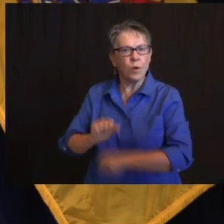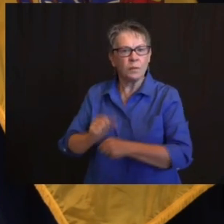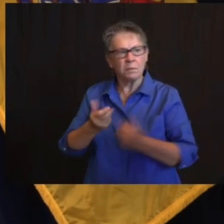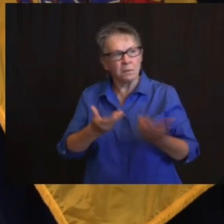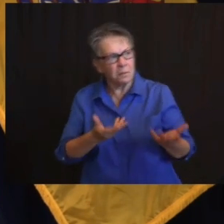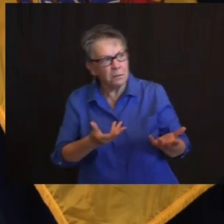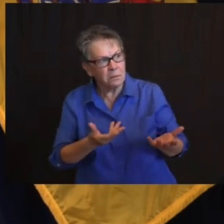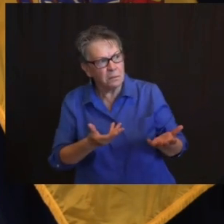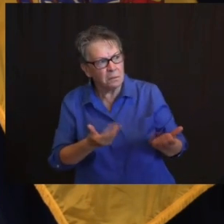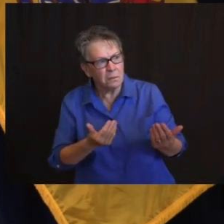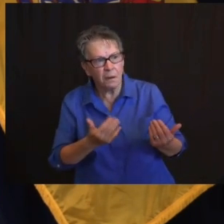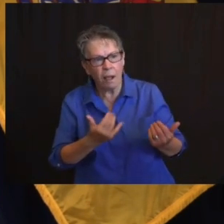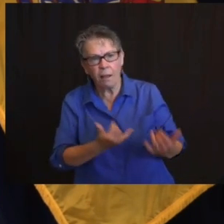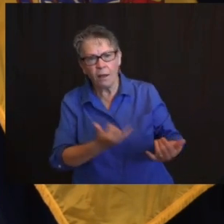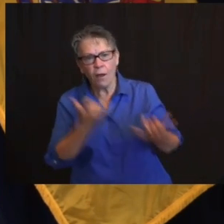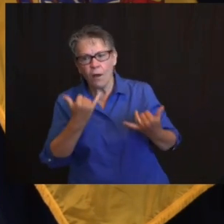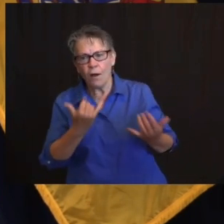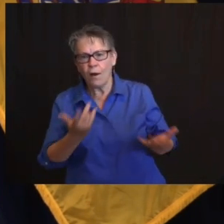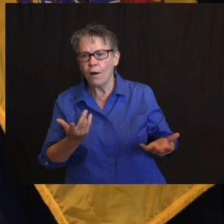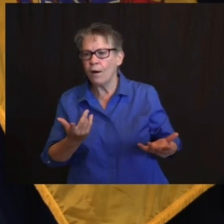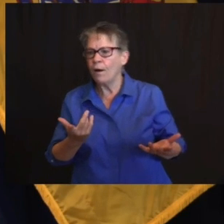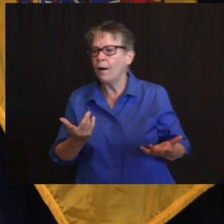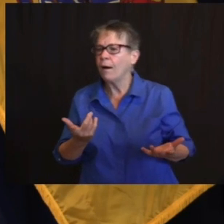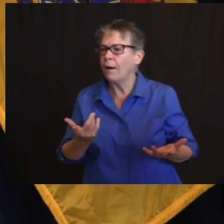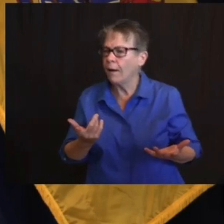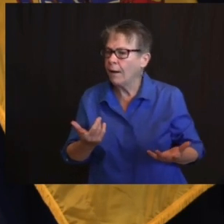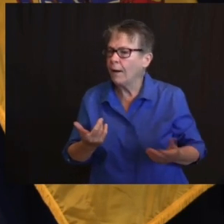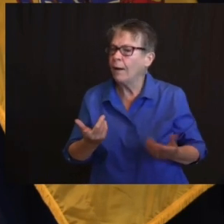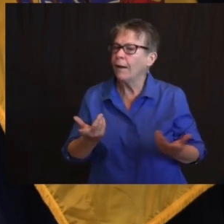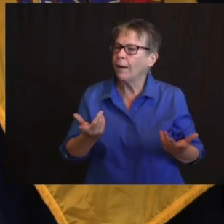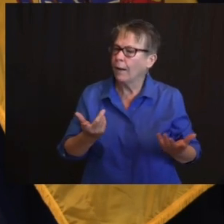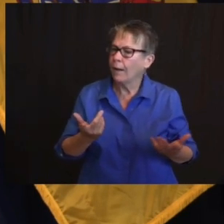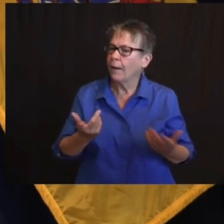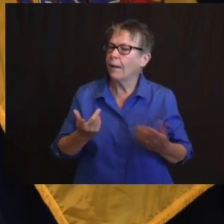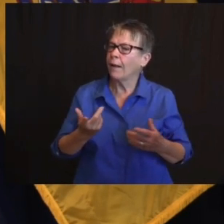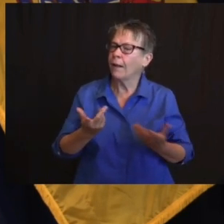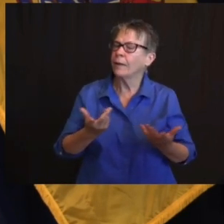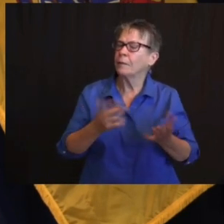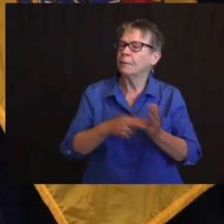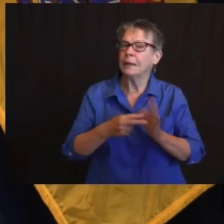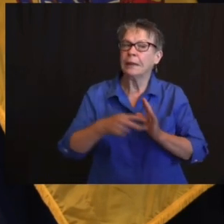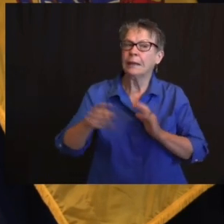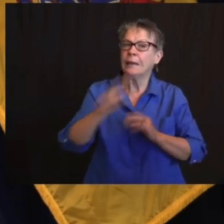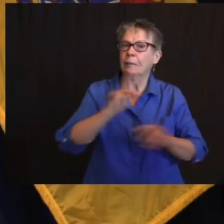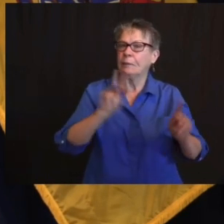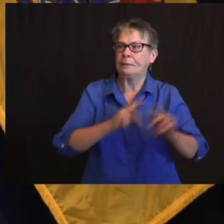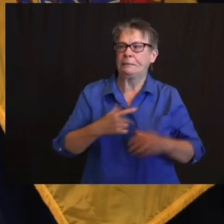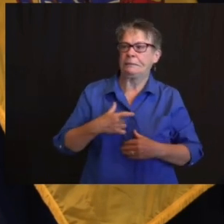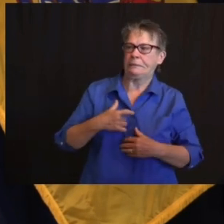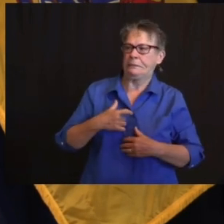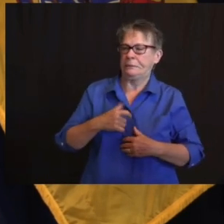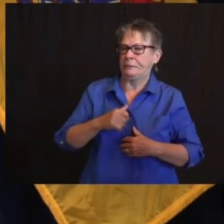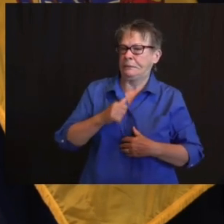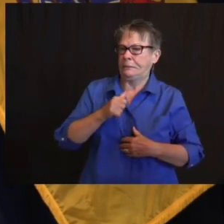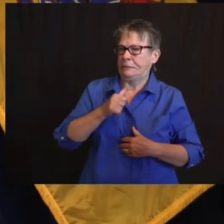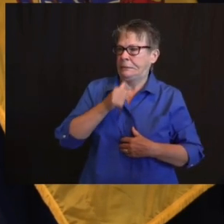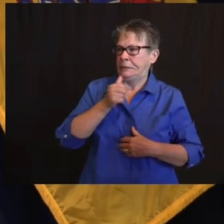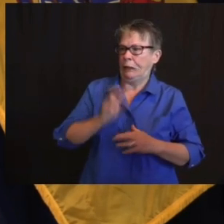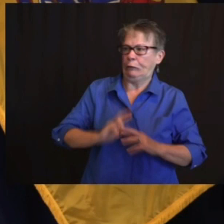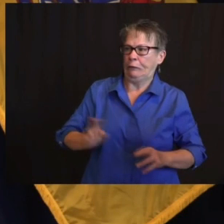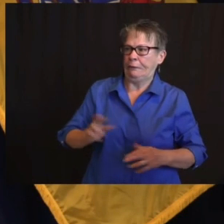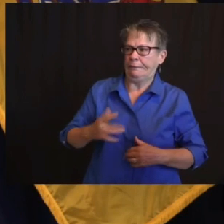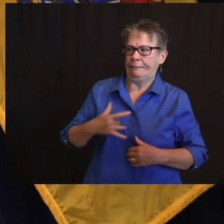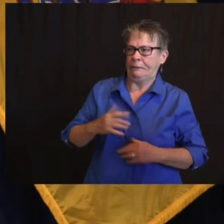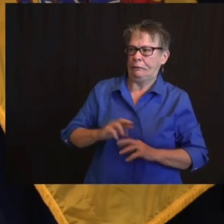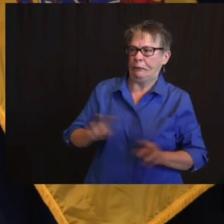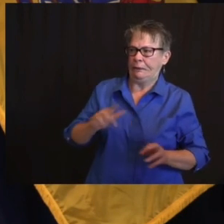we're back up and ready, that they see that the testing capacity, that the contact tracing and isolation plans are